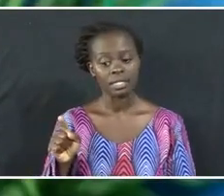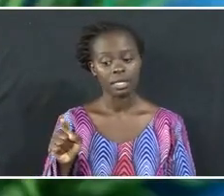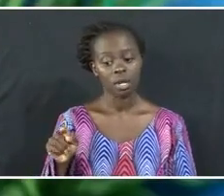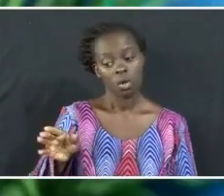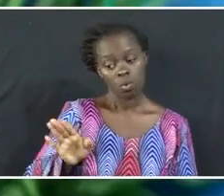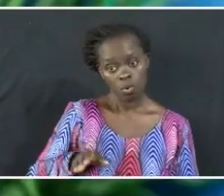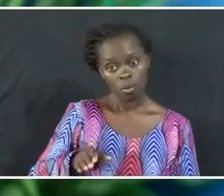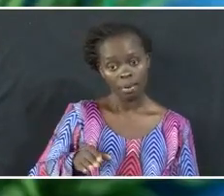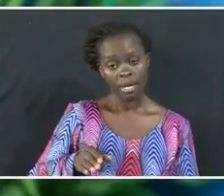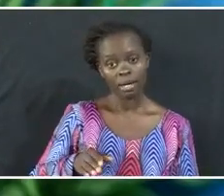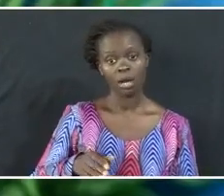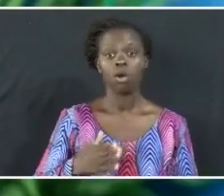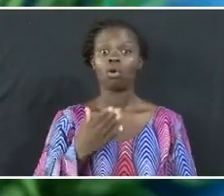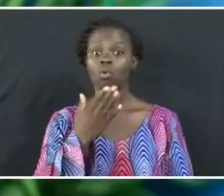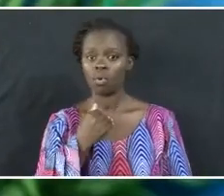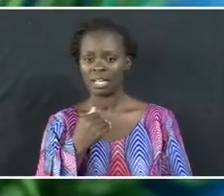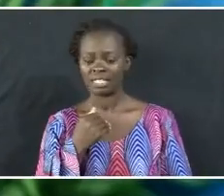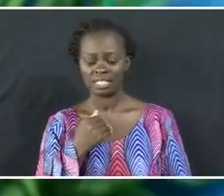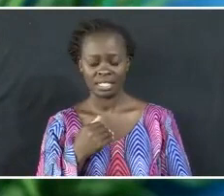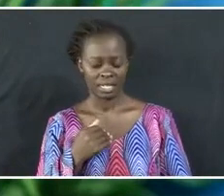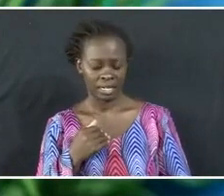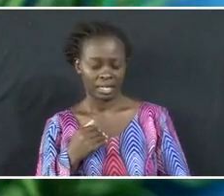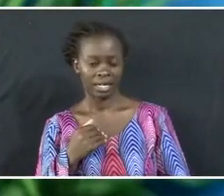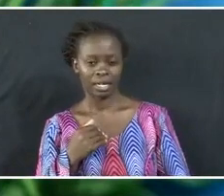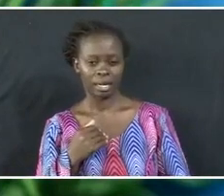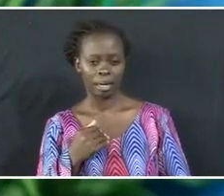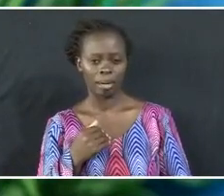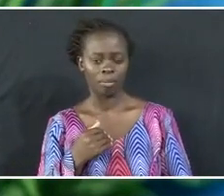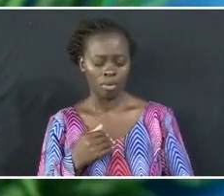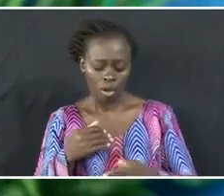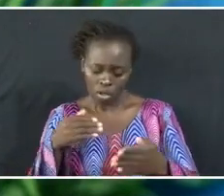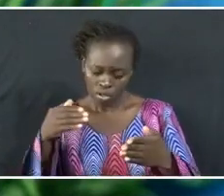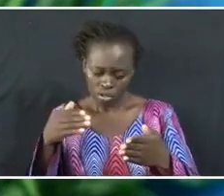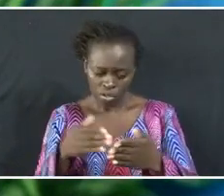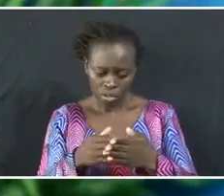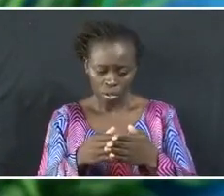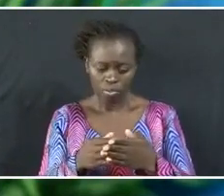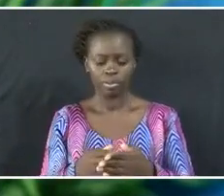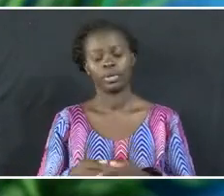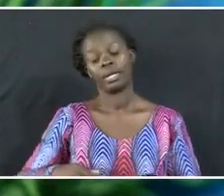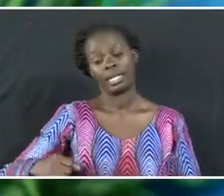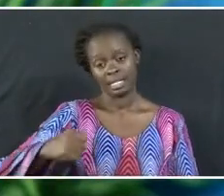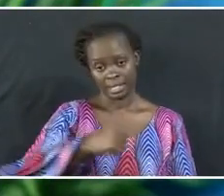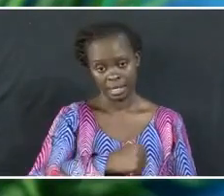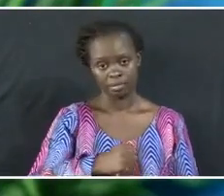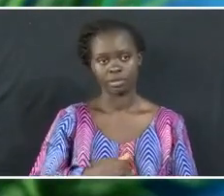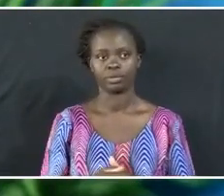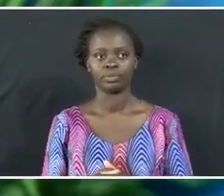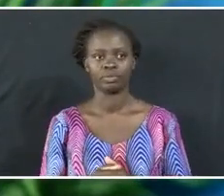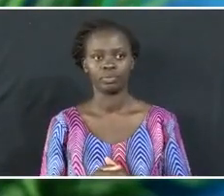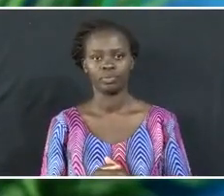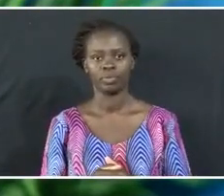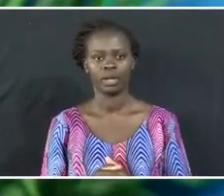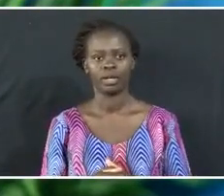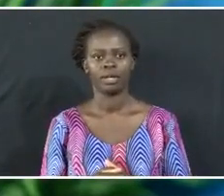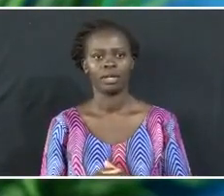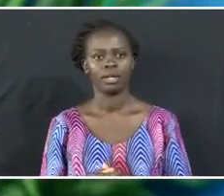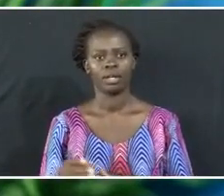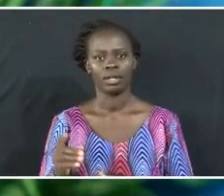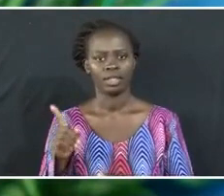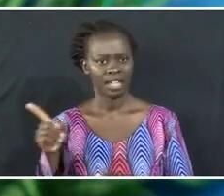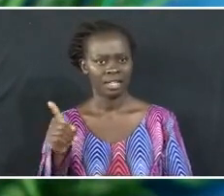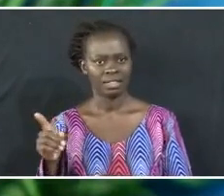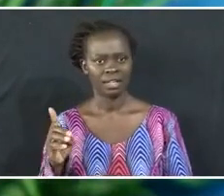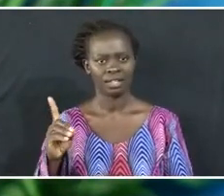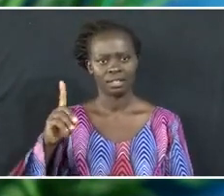Samson's strength," they promised. 3 times Delilah begged Samson to tell her the secret of his